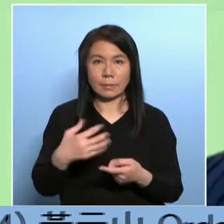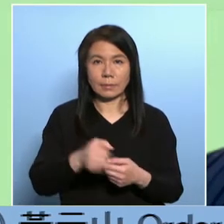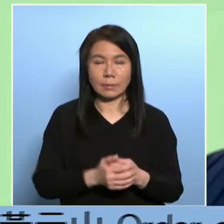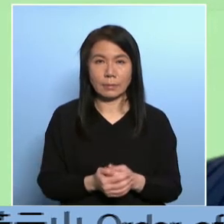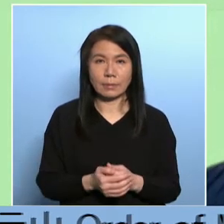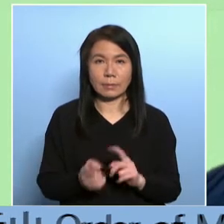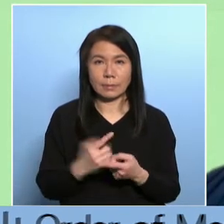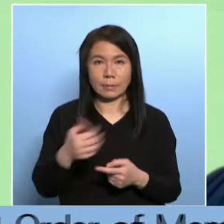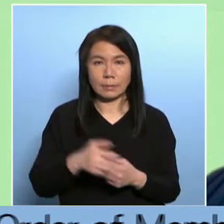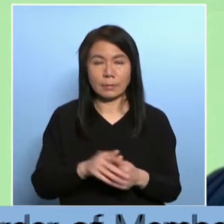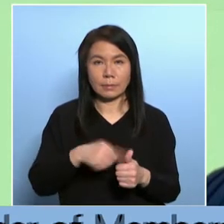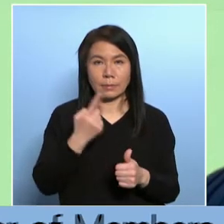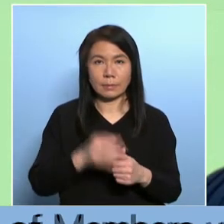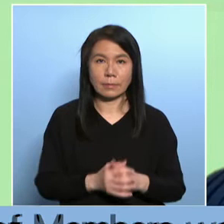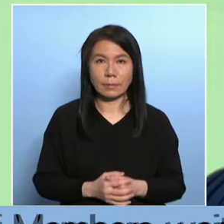Thank you, Madam Deputy.